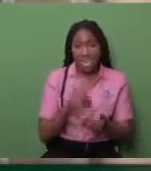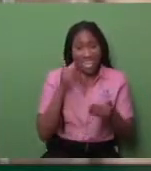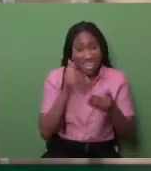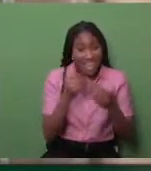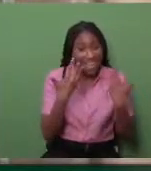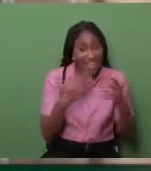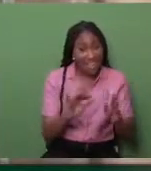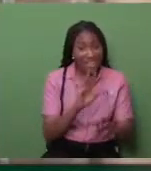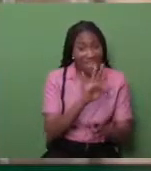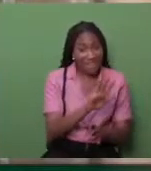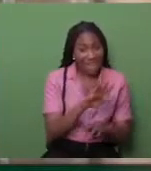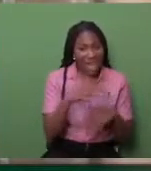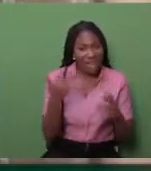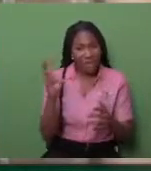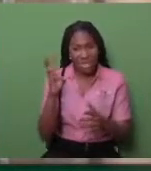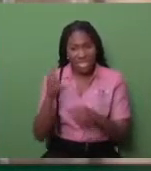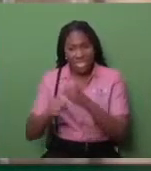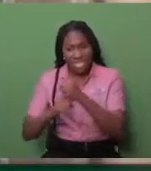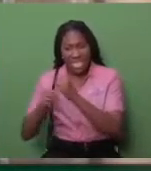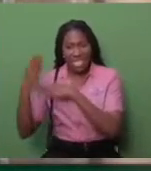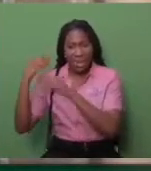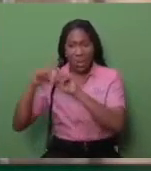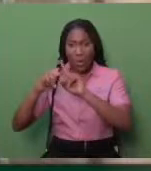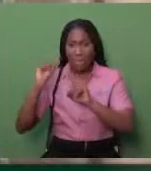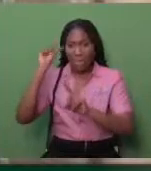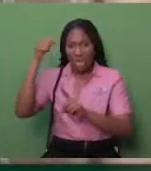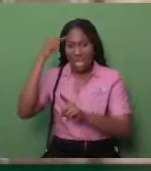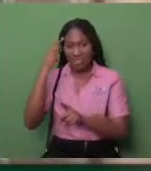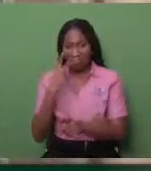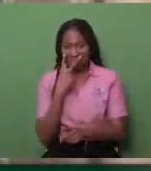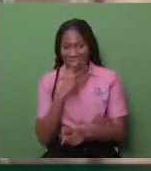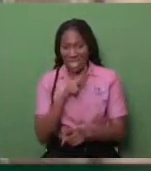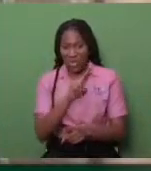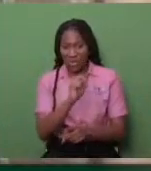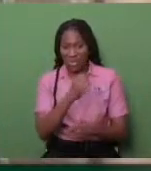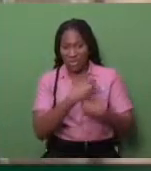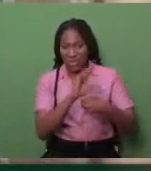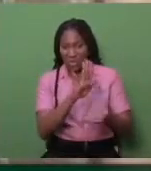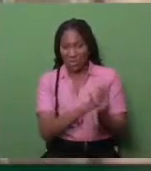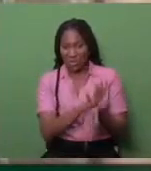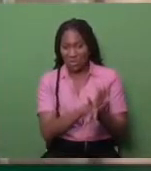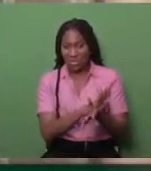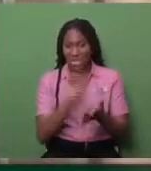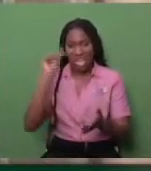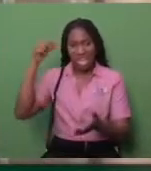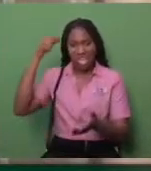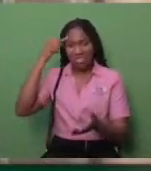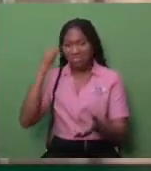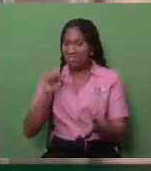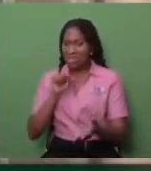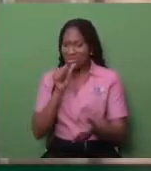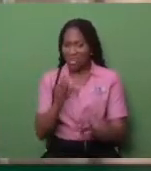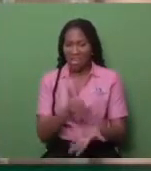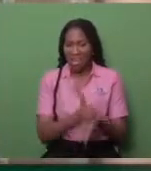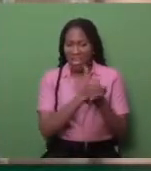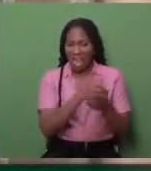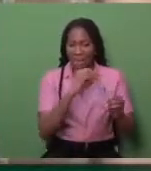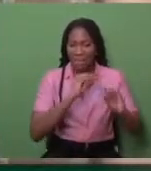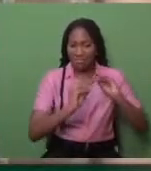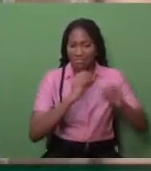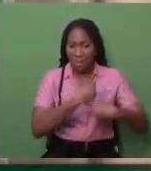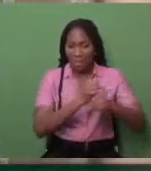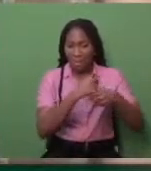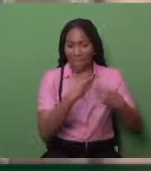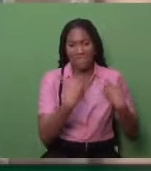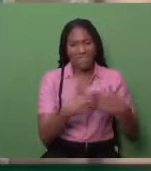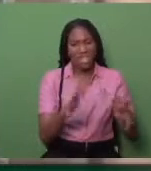almost completed. The government has refused to complete those schools. Why are you suffering the children? Why are you suffering the